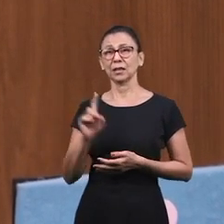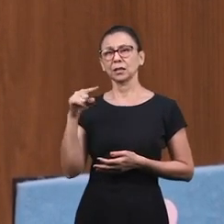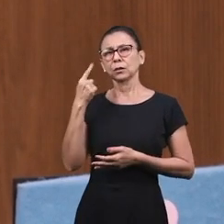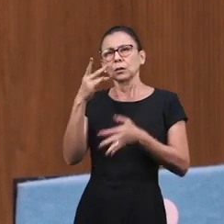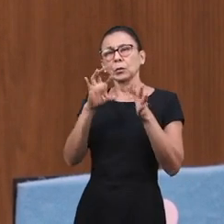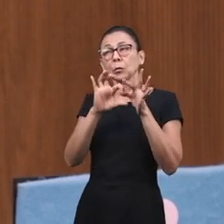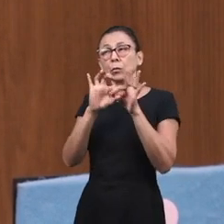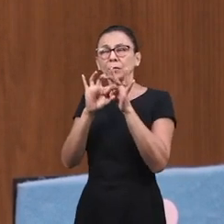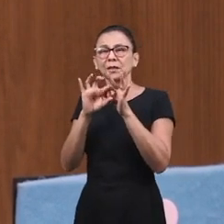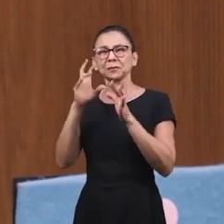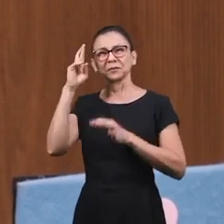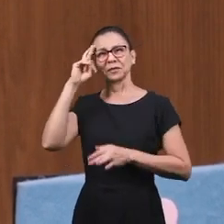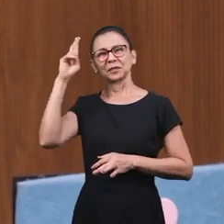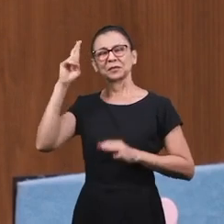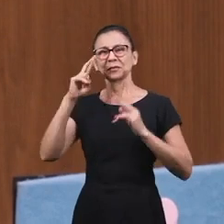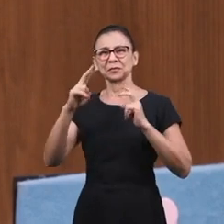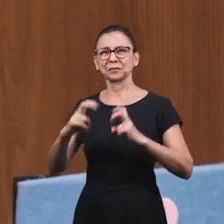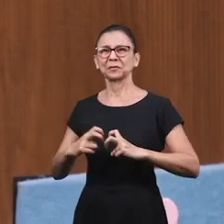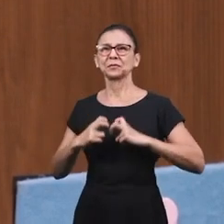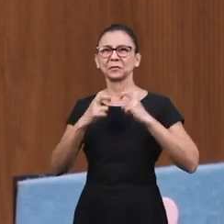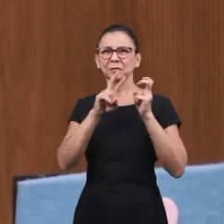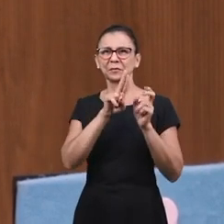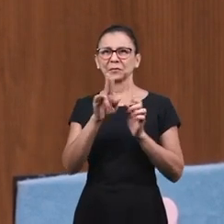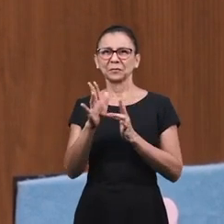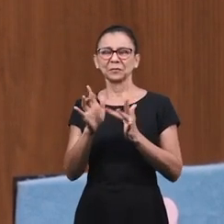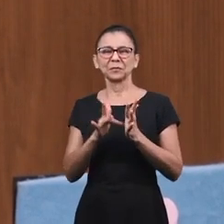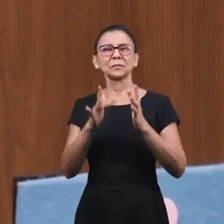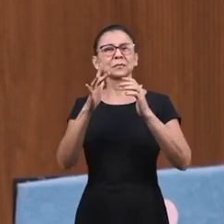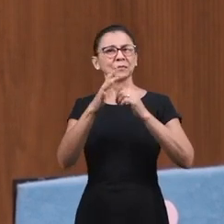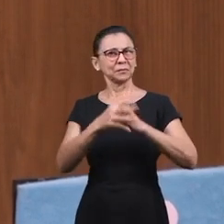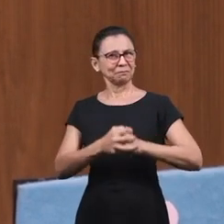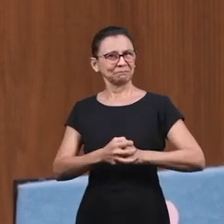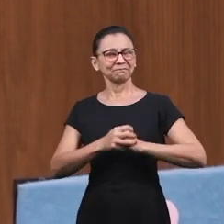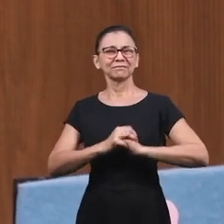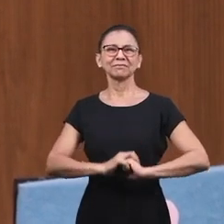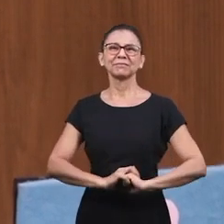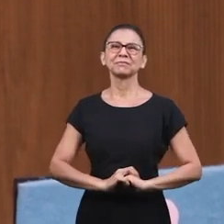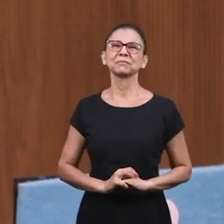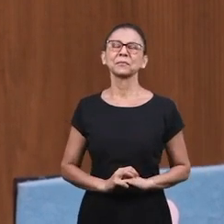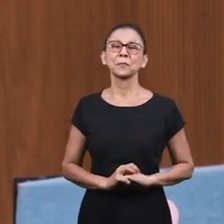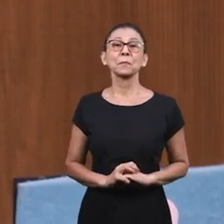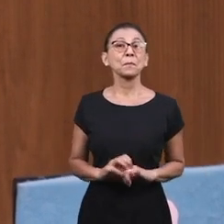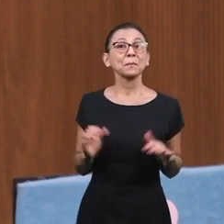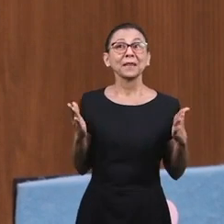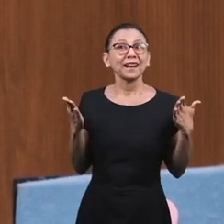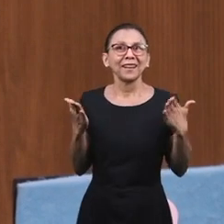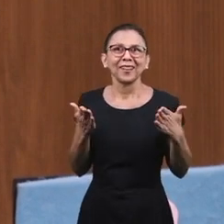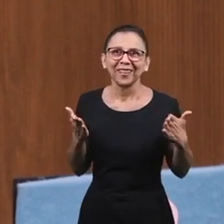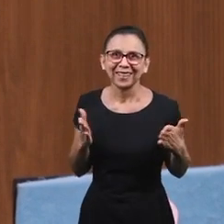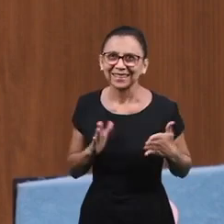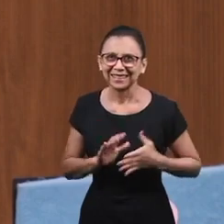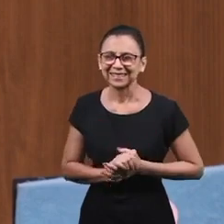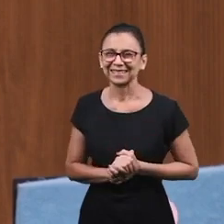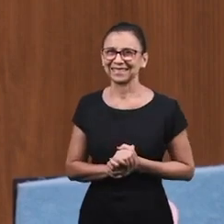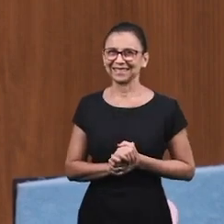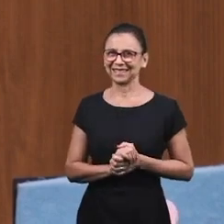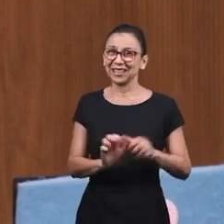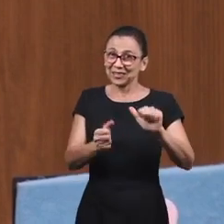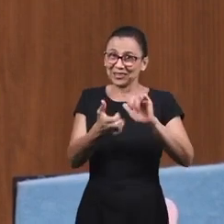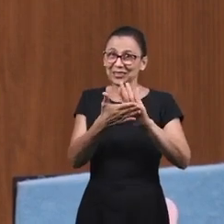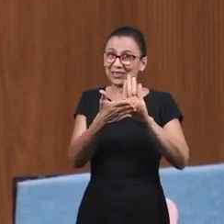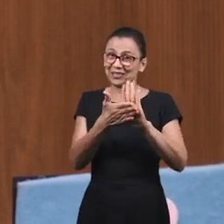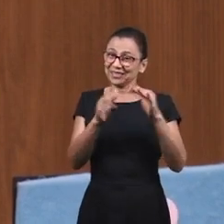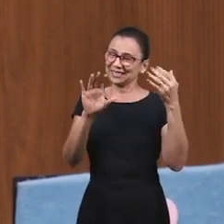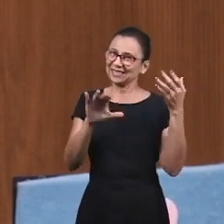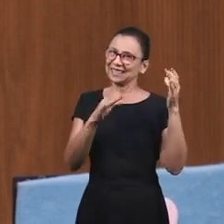in fellowship with you. This is our plea in the name of Jesus. Amen. And now, we're going to sing a song